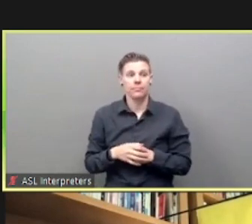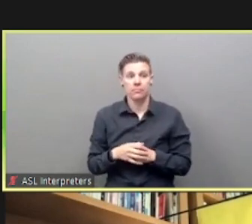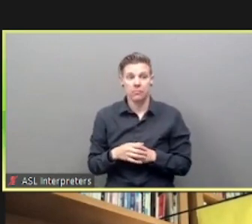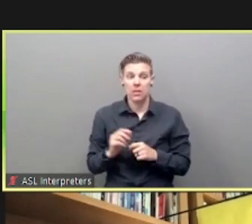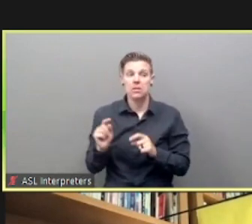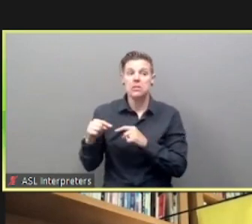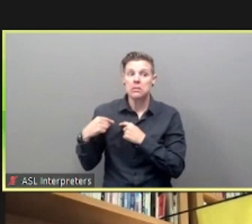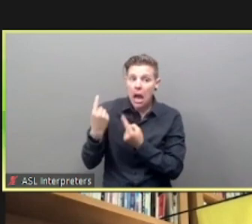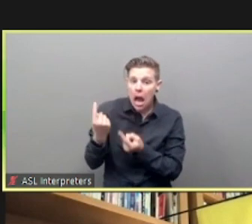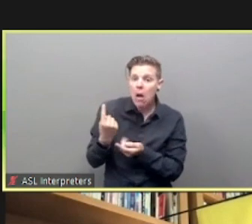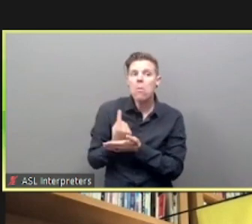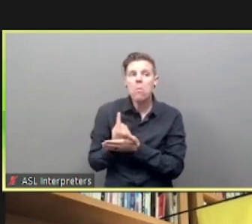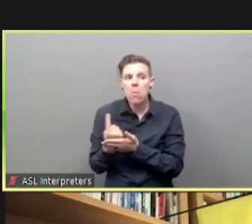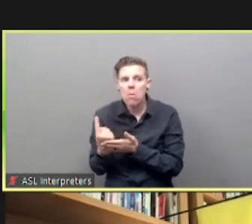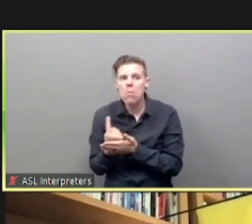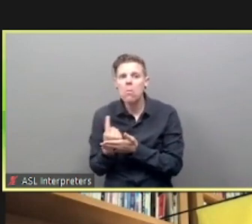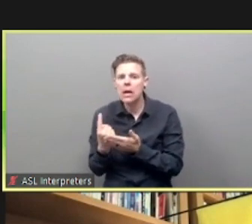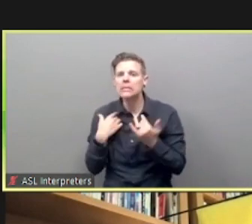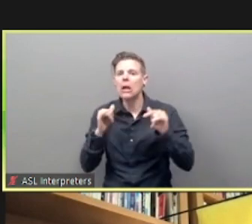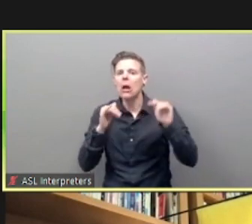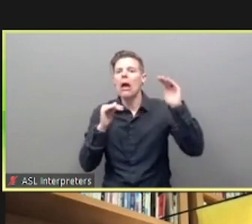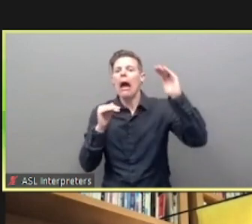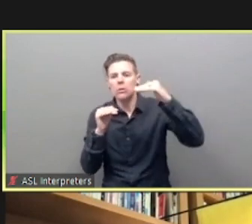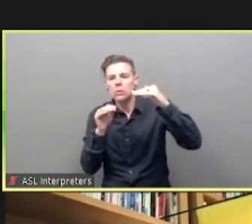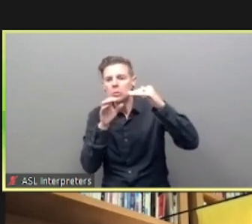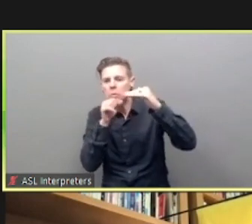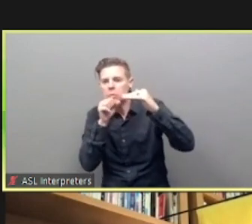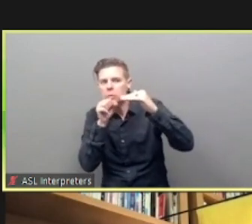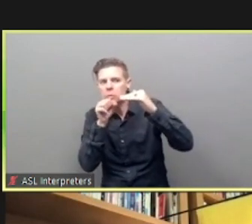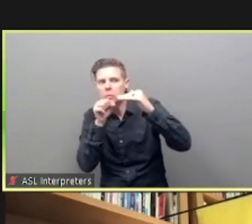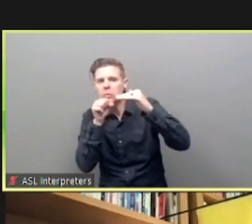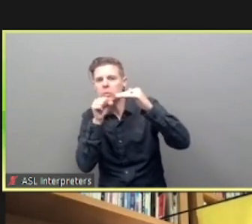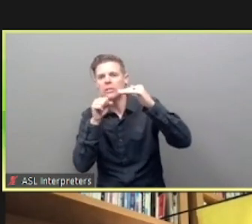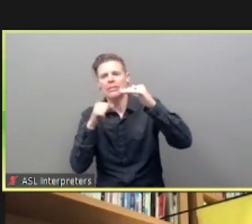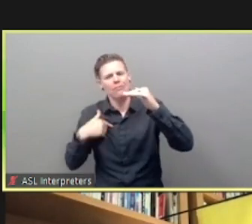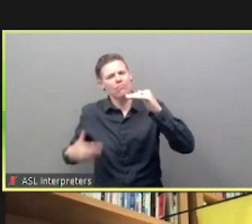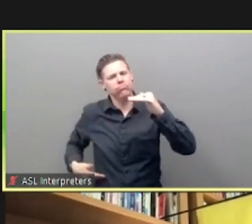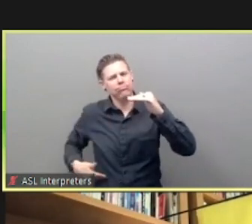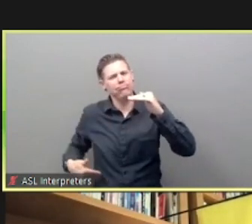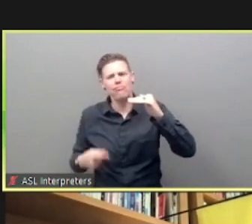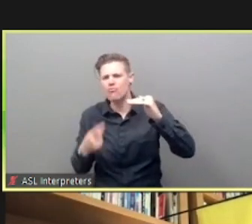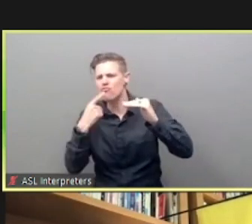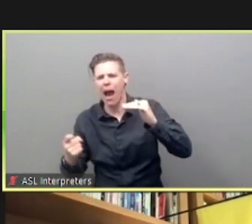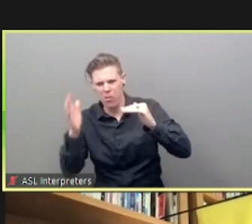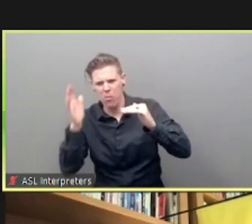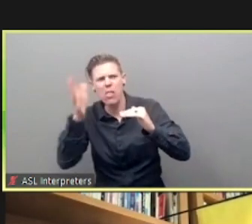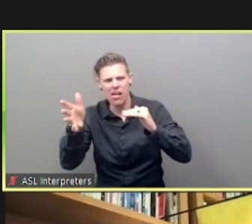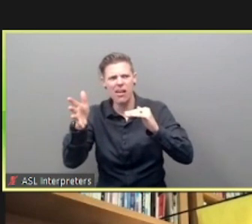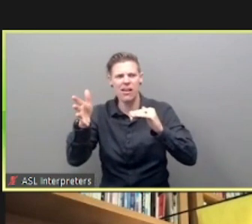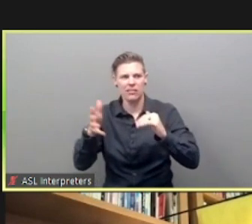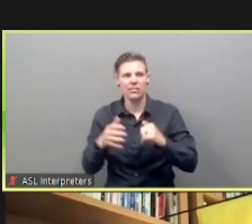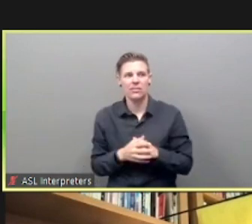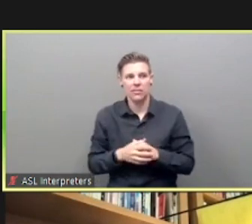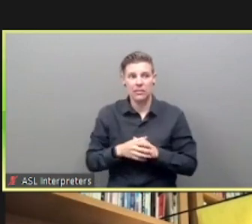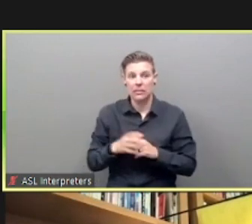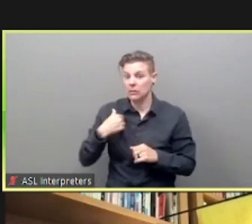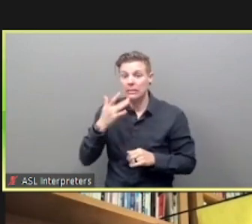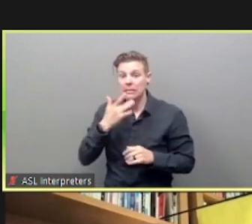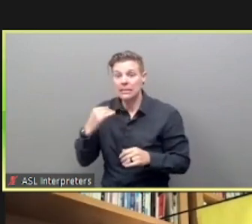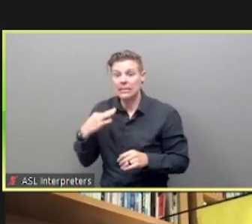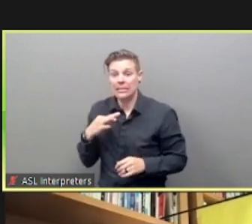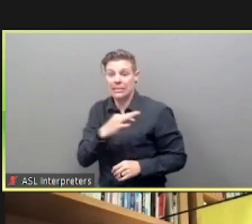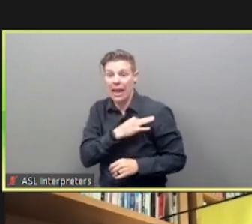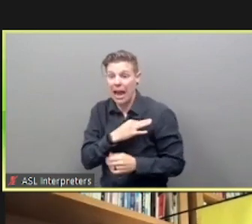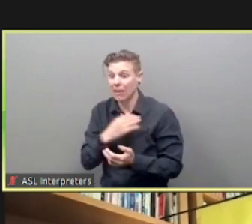range contingency. We were unable to redeploy staff from one place to another to meet the needs